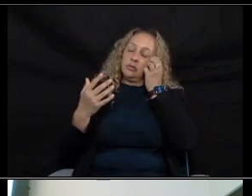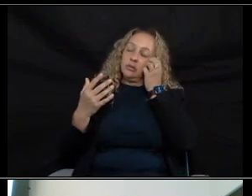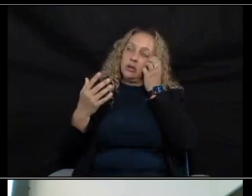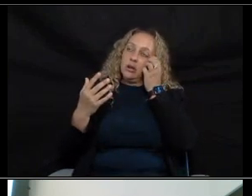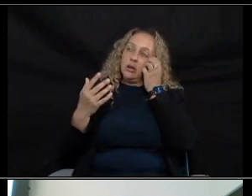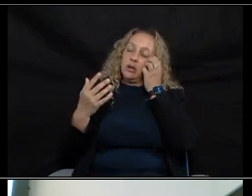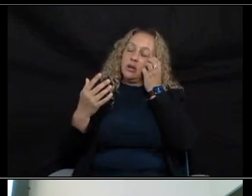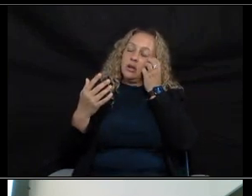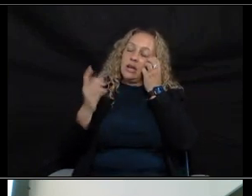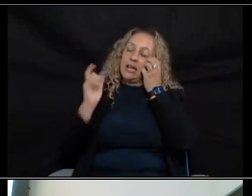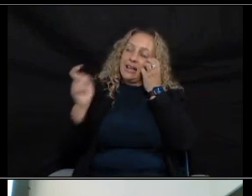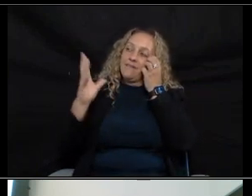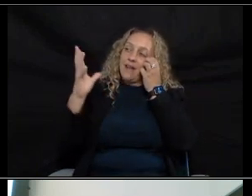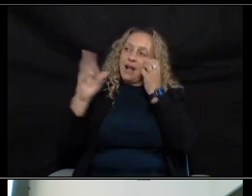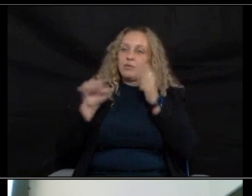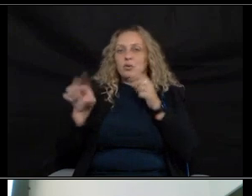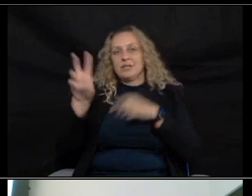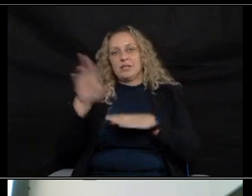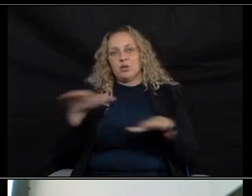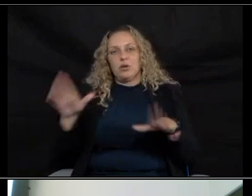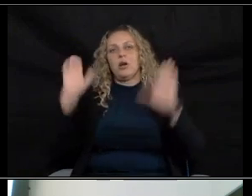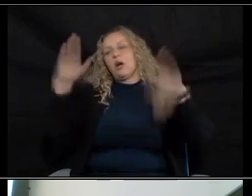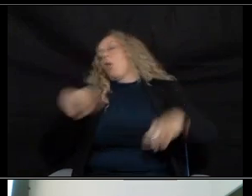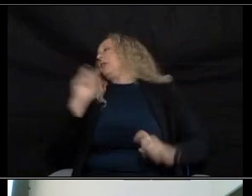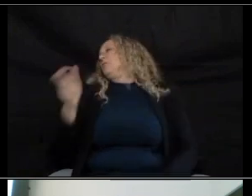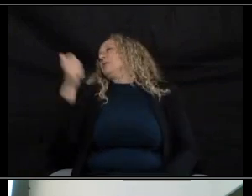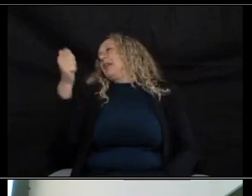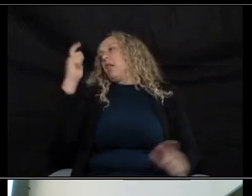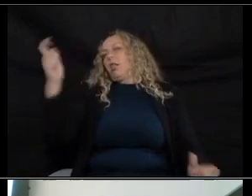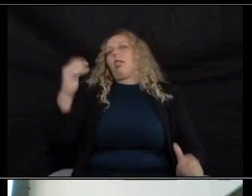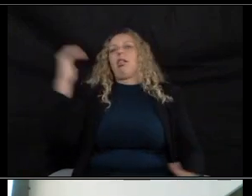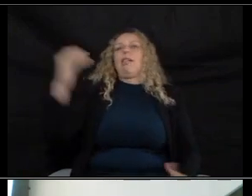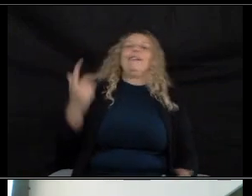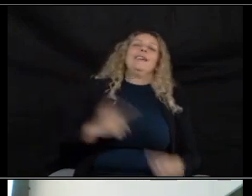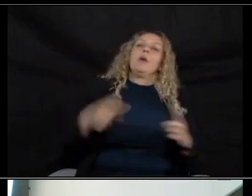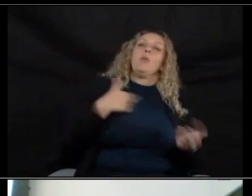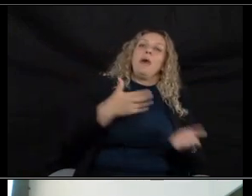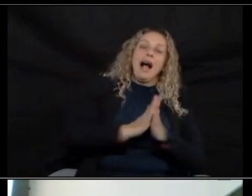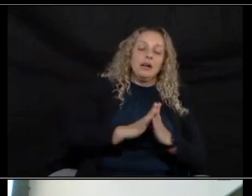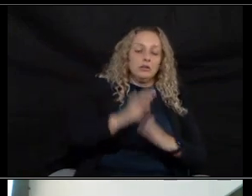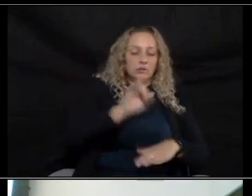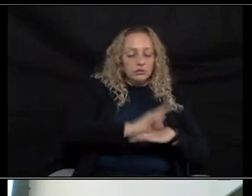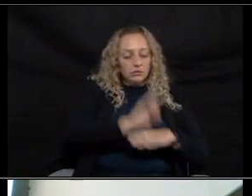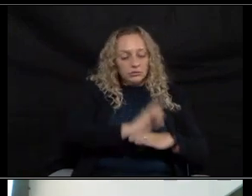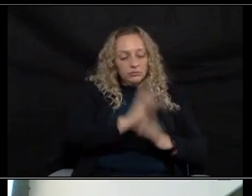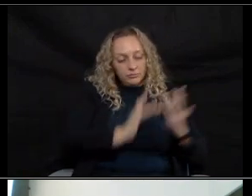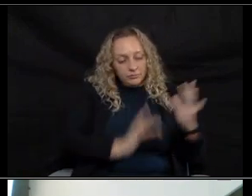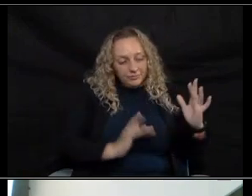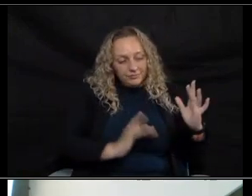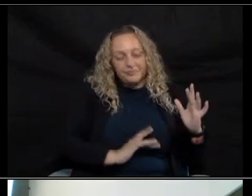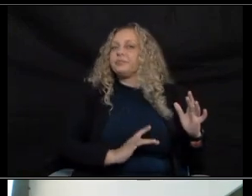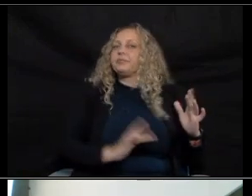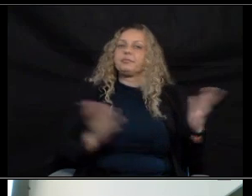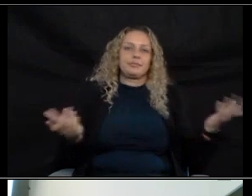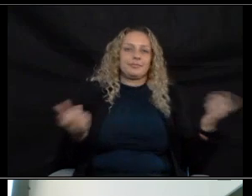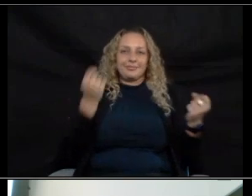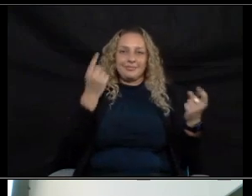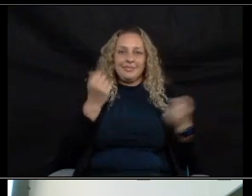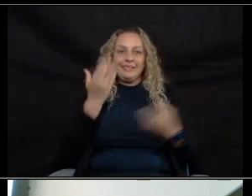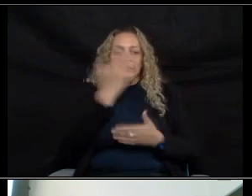heck? Most of us, when our Wi-Fi goes down, we just ask one of our kids to fix it. We're dealing with a population that's never